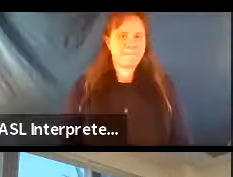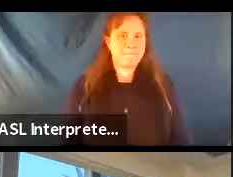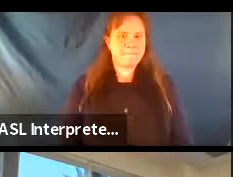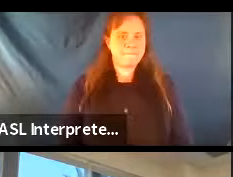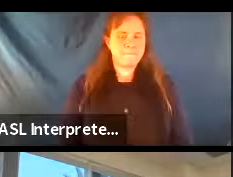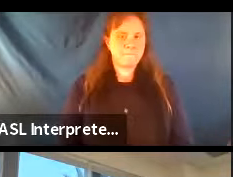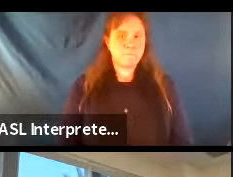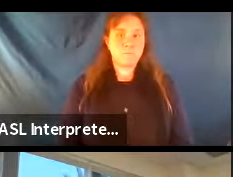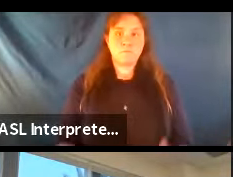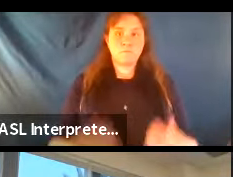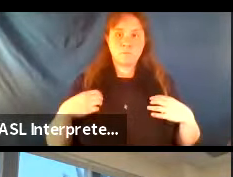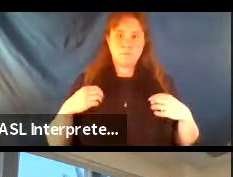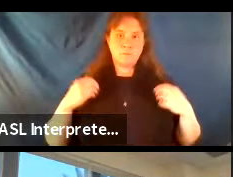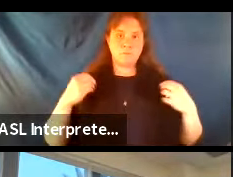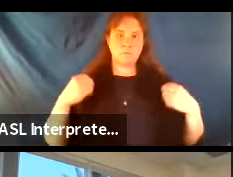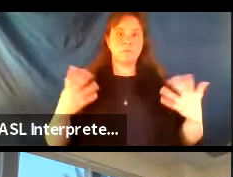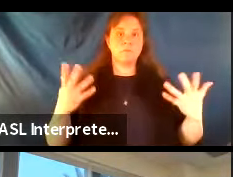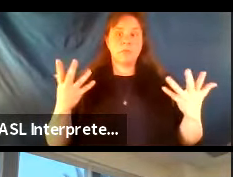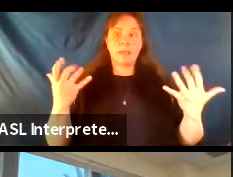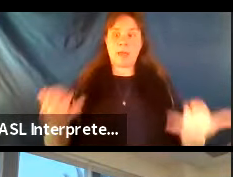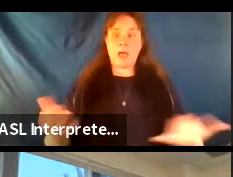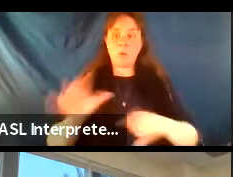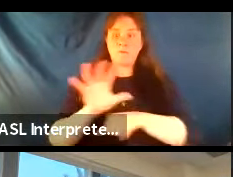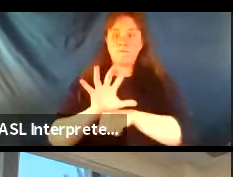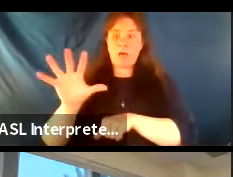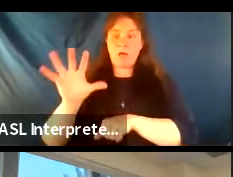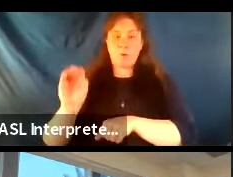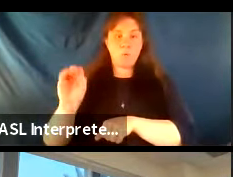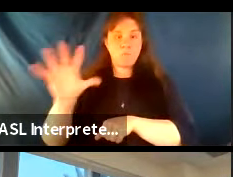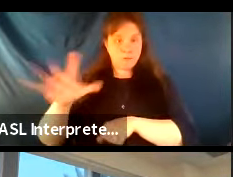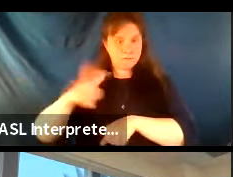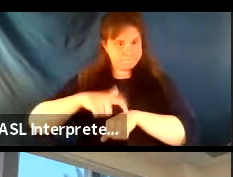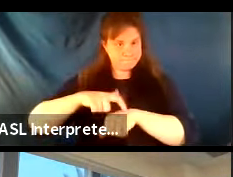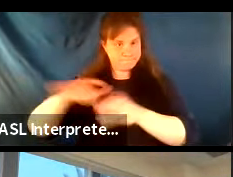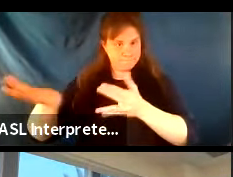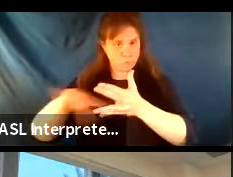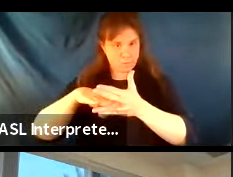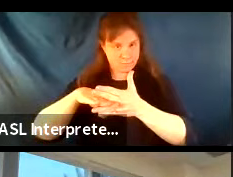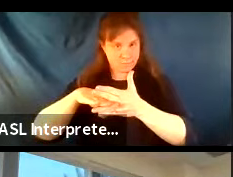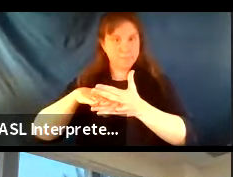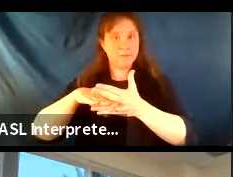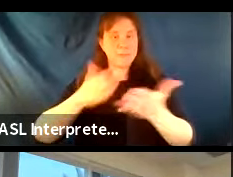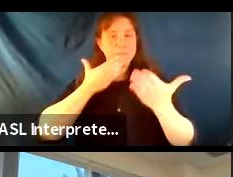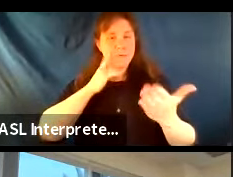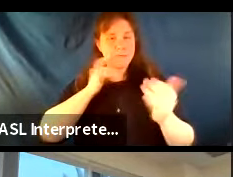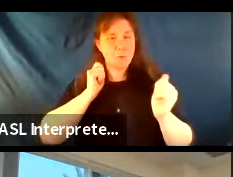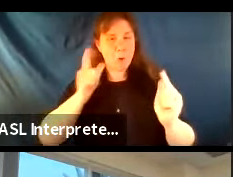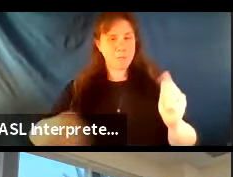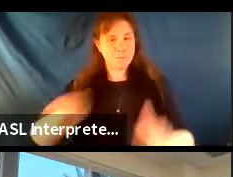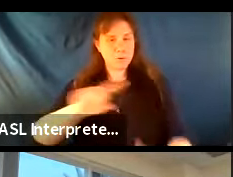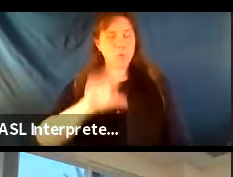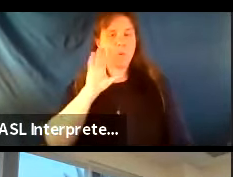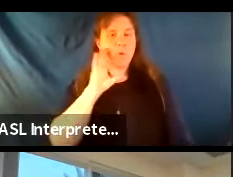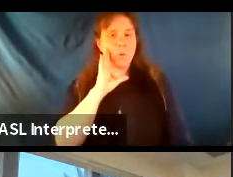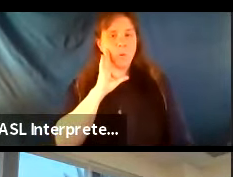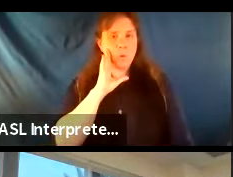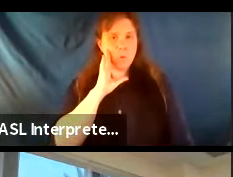And with that, it is 5:05. It's time for a break. Very grateful for you all. We